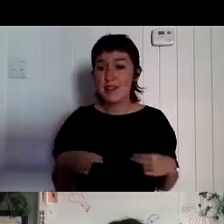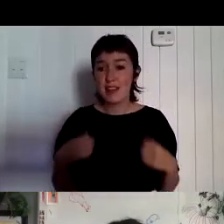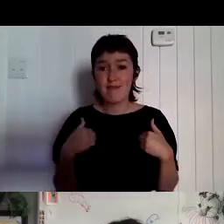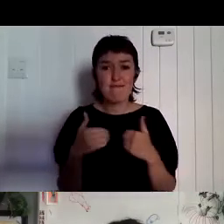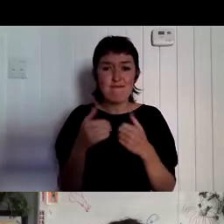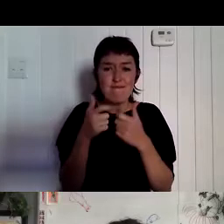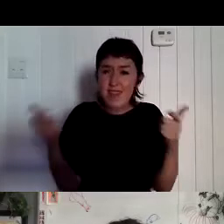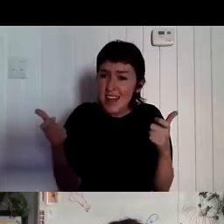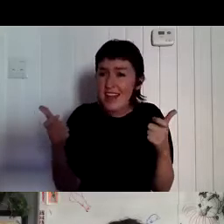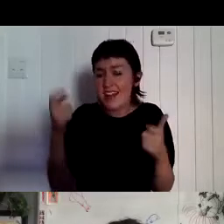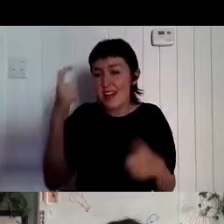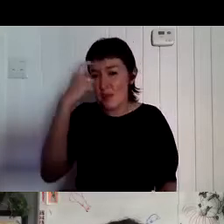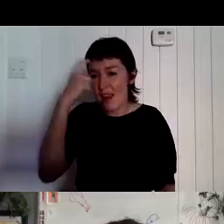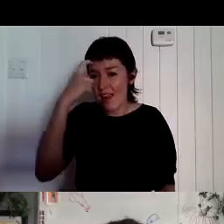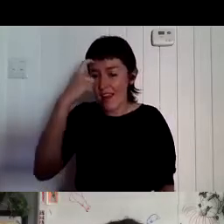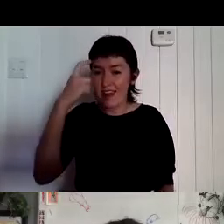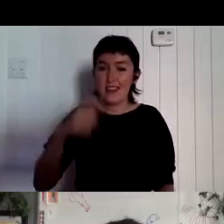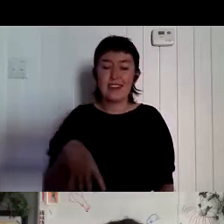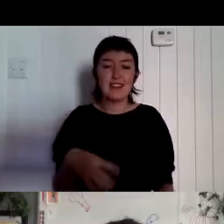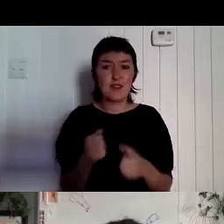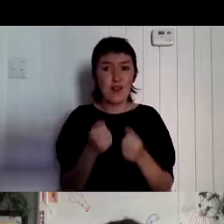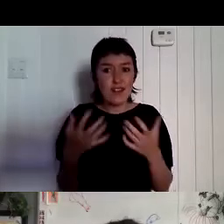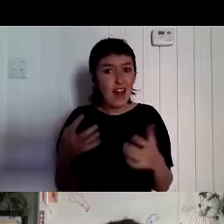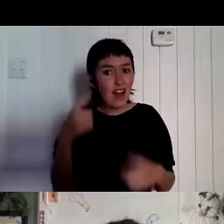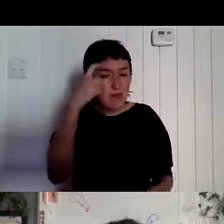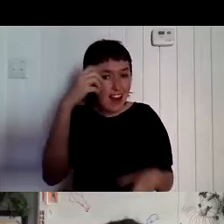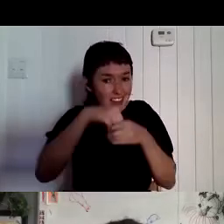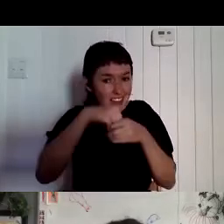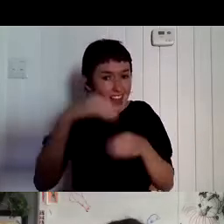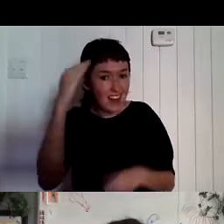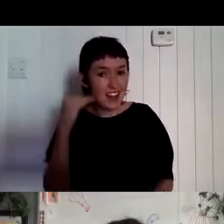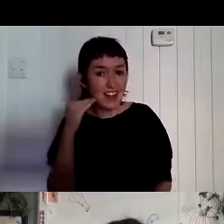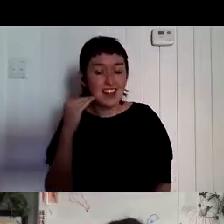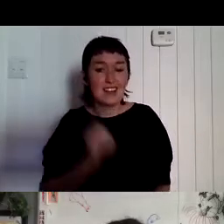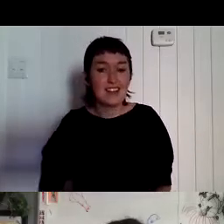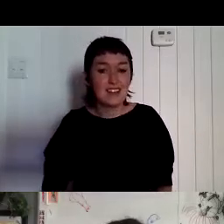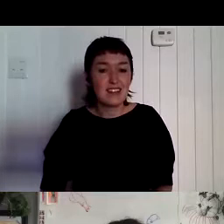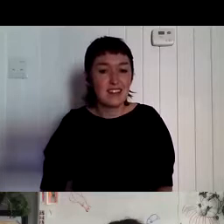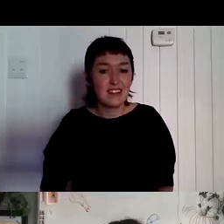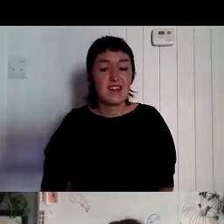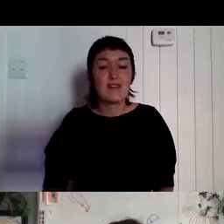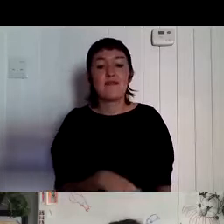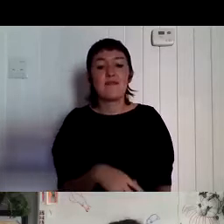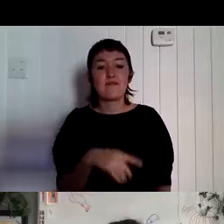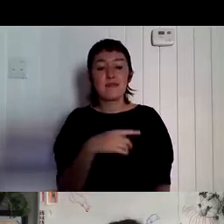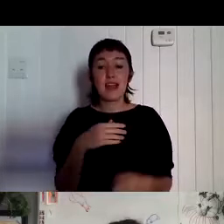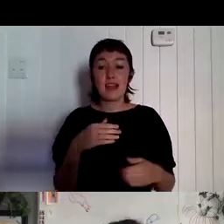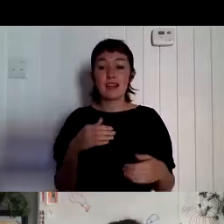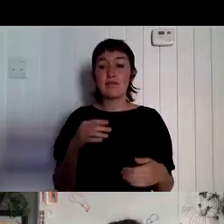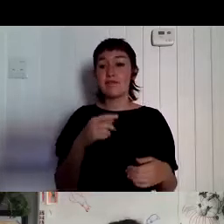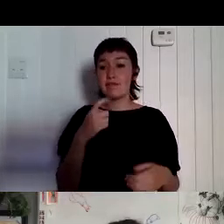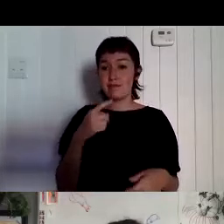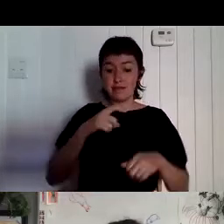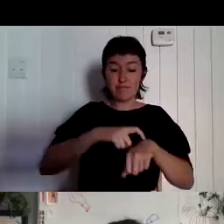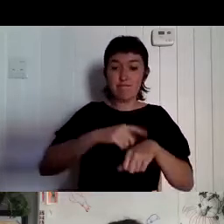to pack into our heads here. And so it sort of crinkles up as people develop. And so that's one of